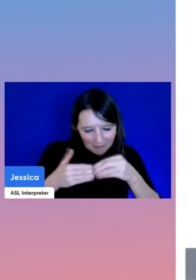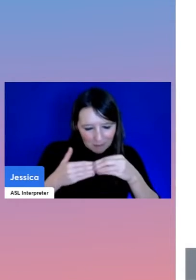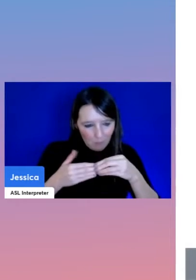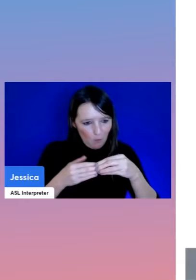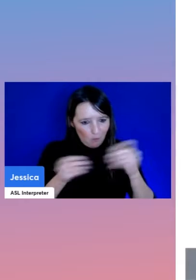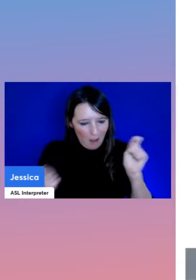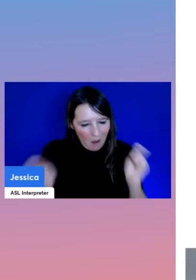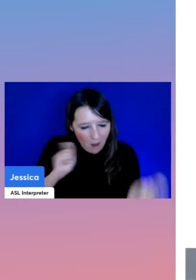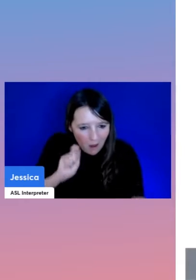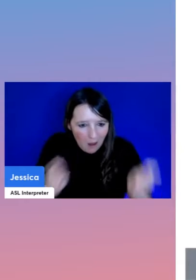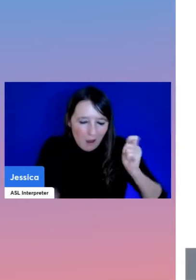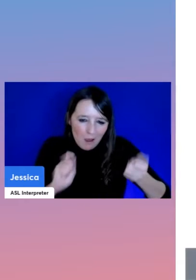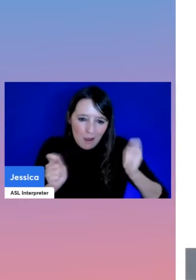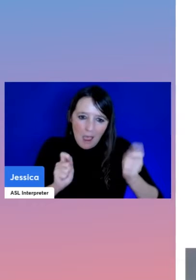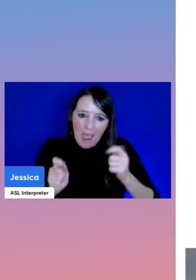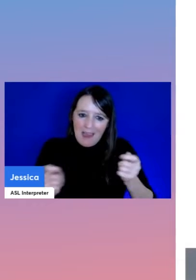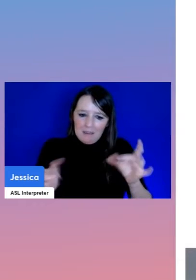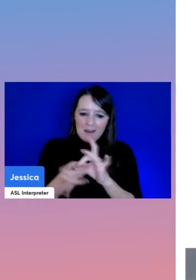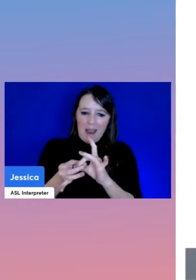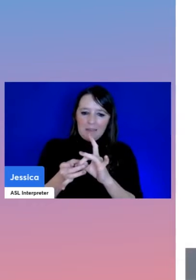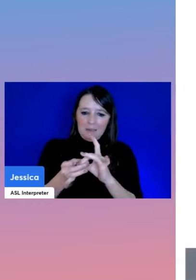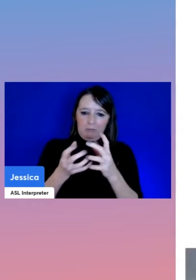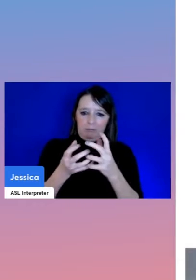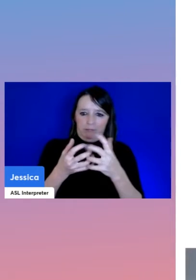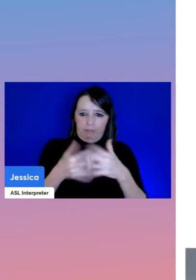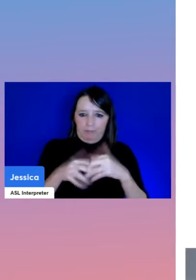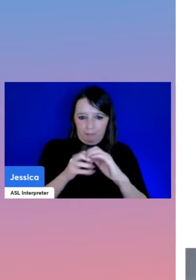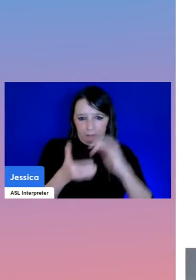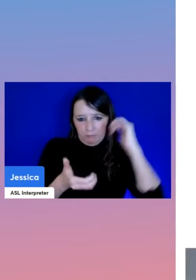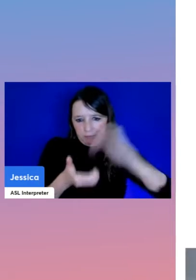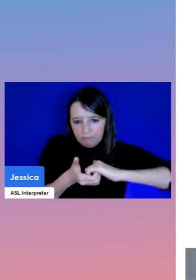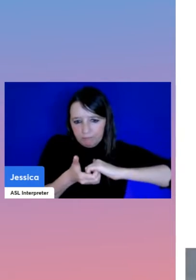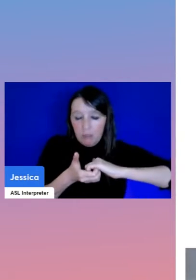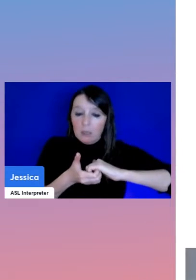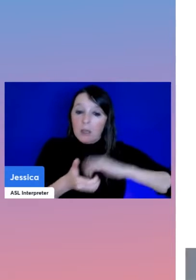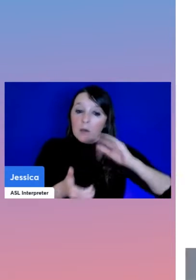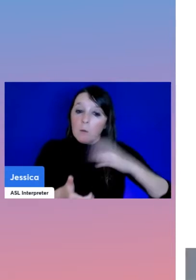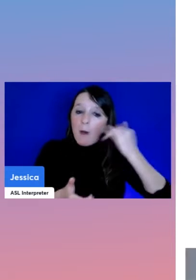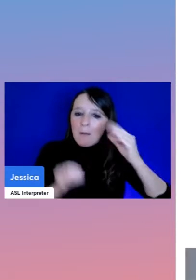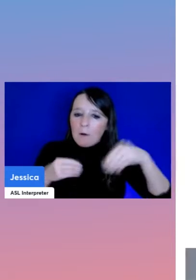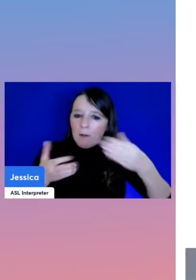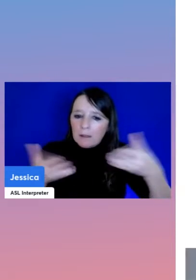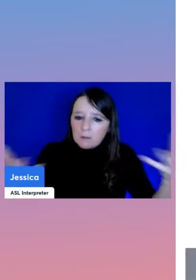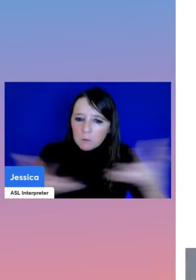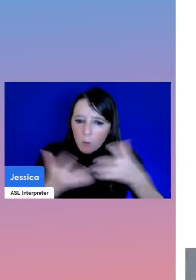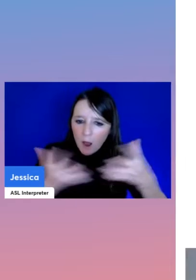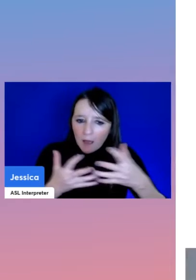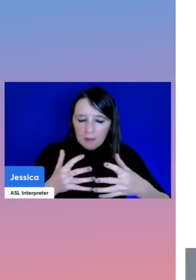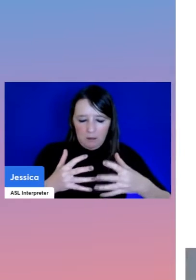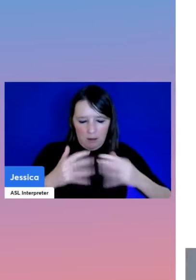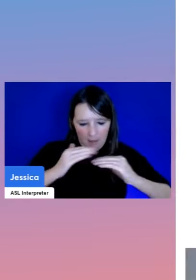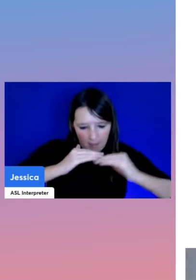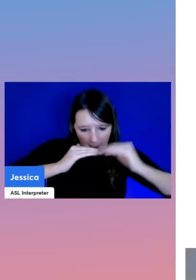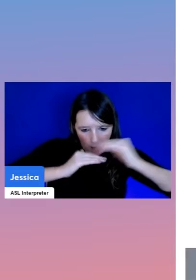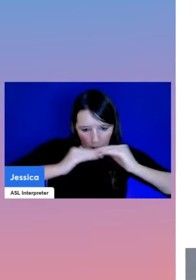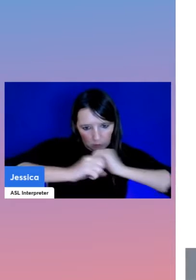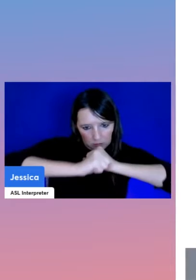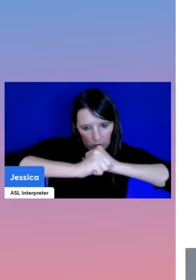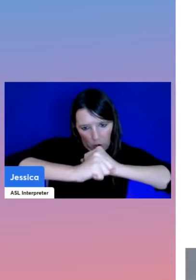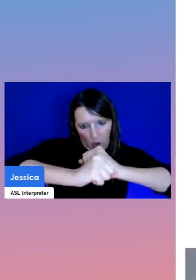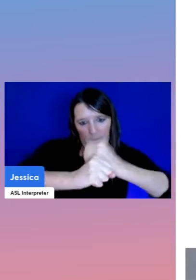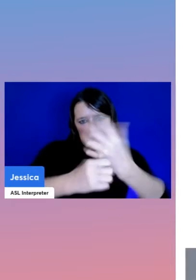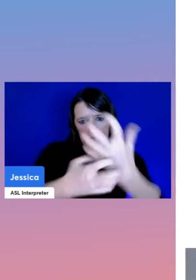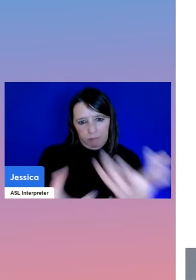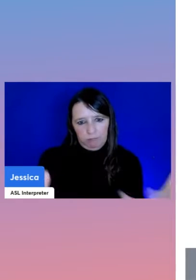of Vault and how it provides a layered security framework, adding depth and resilience to our